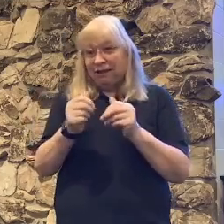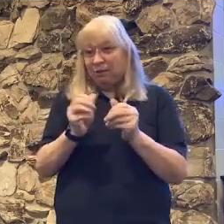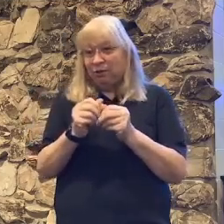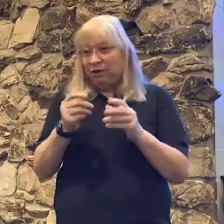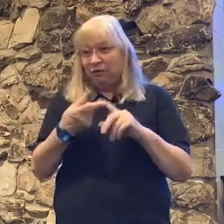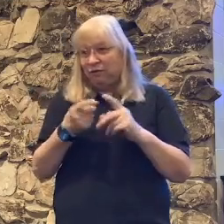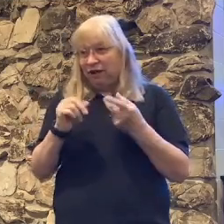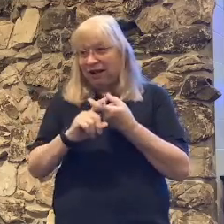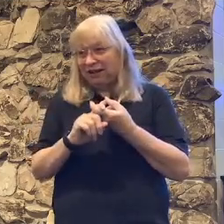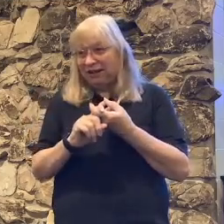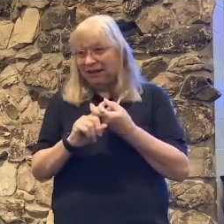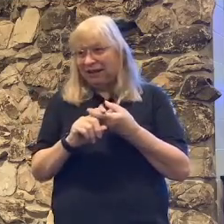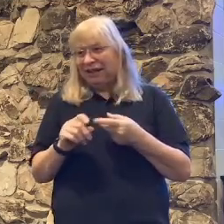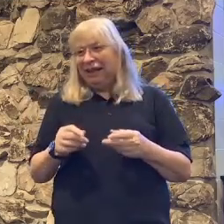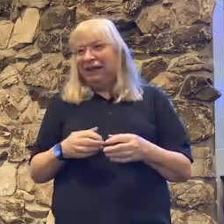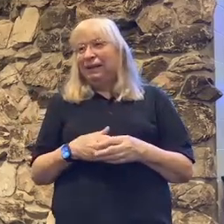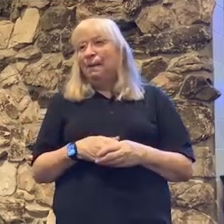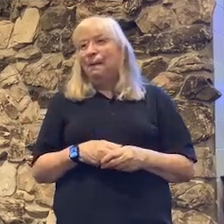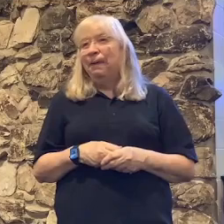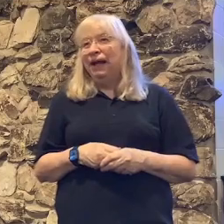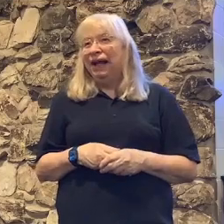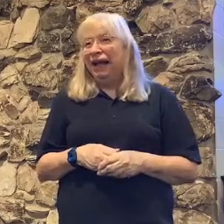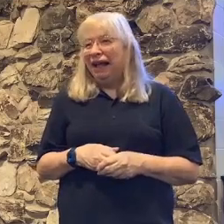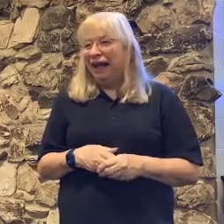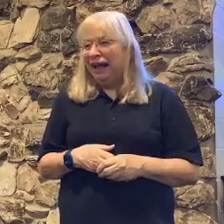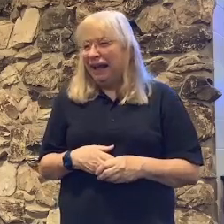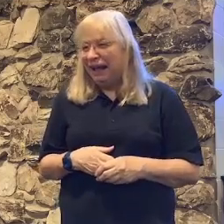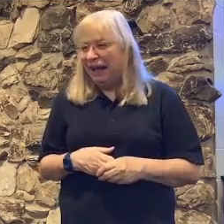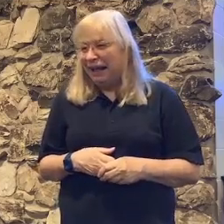friends? No?